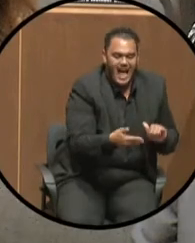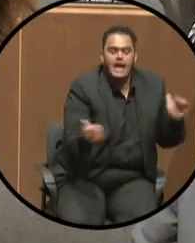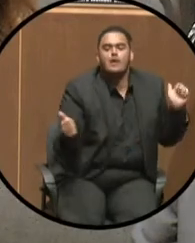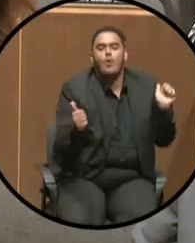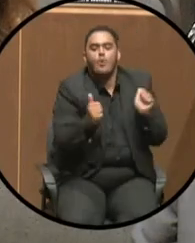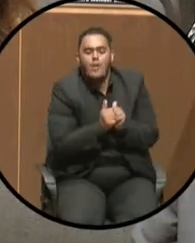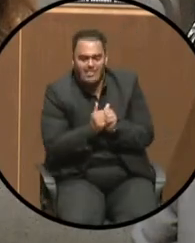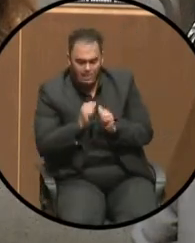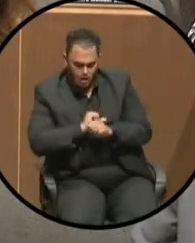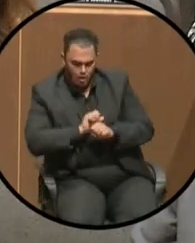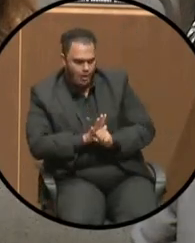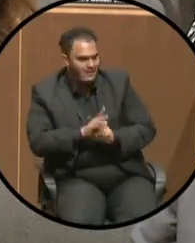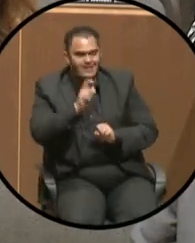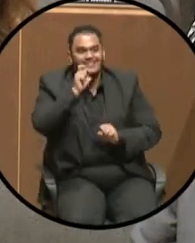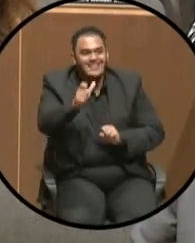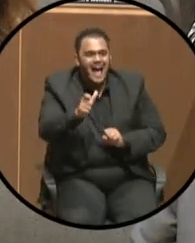COVID.